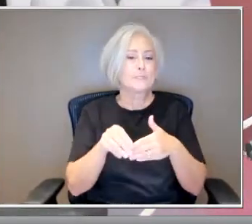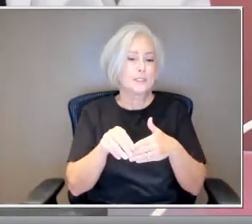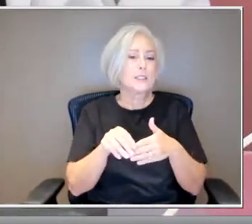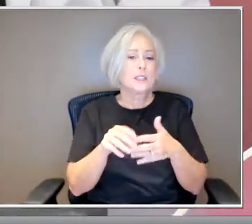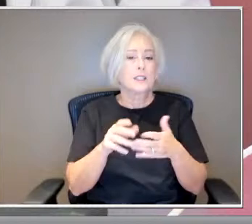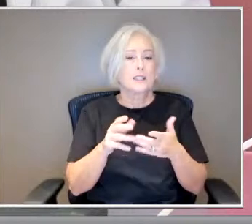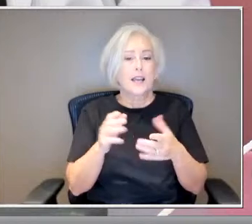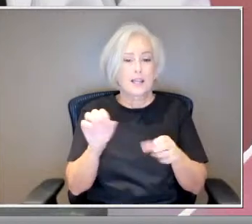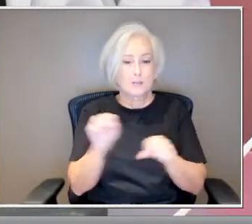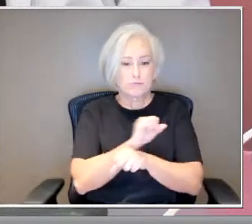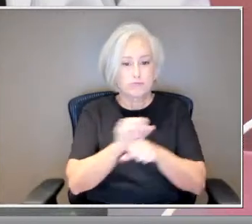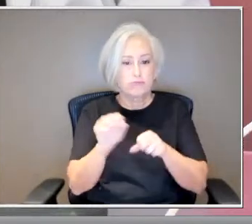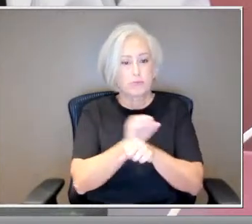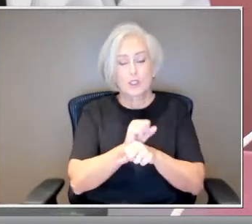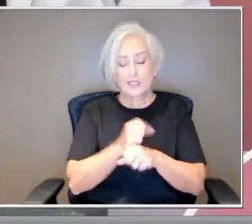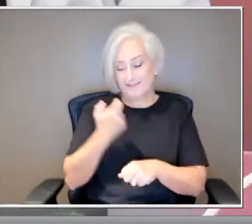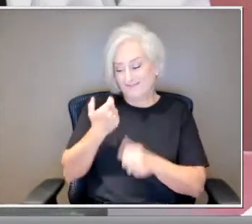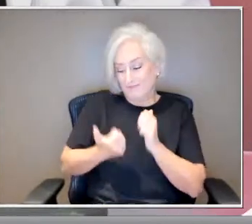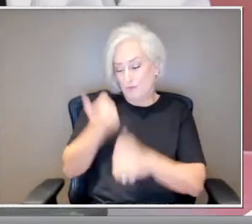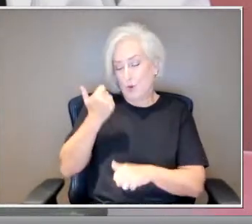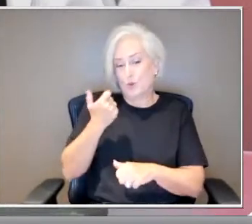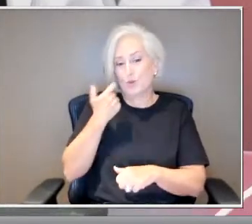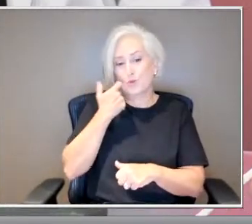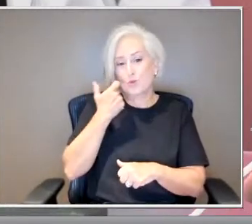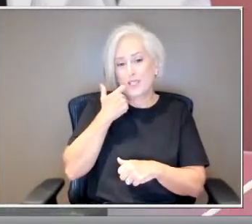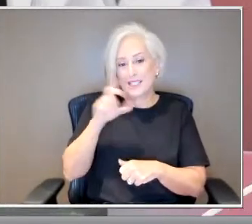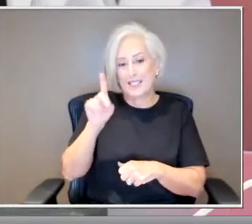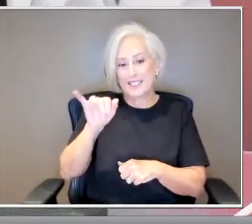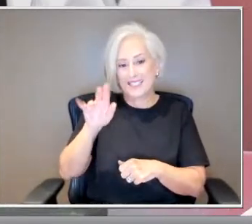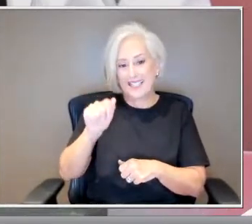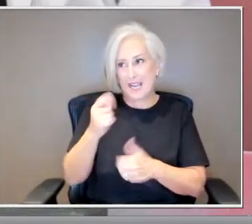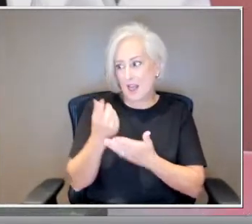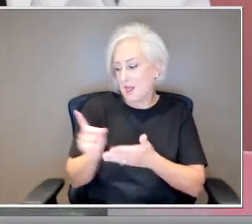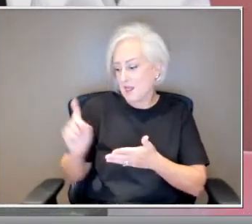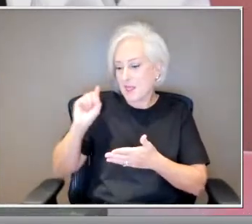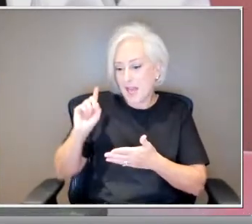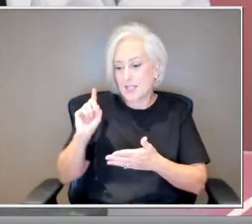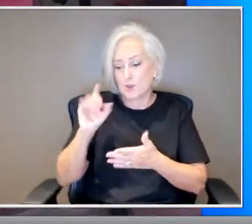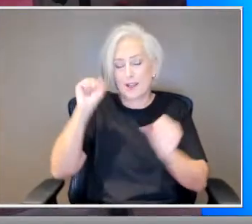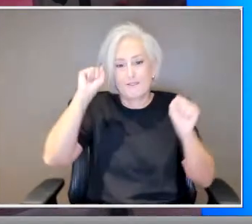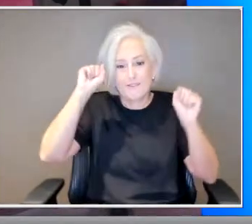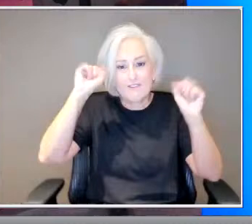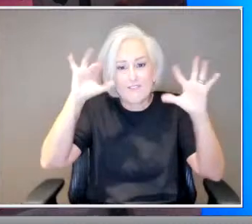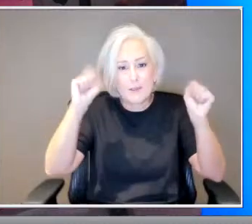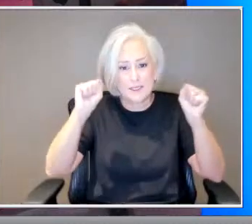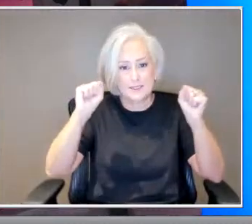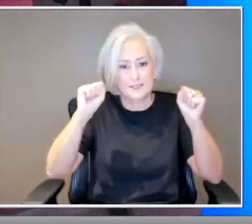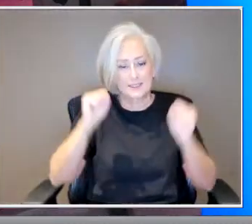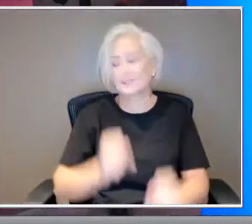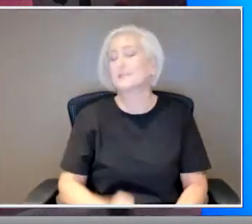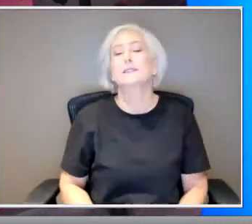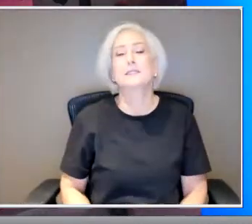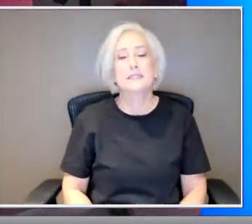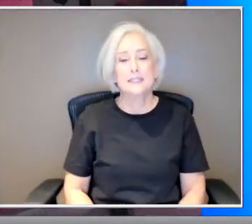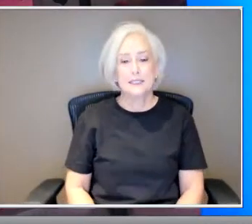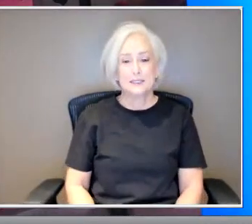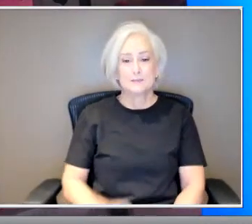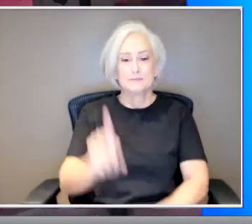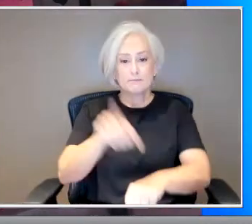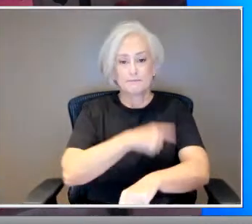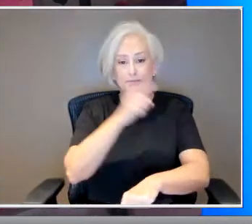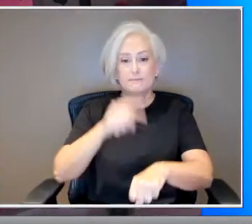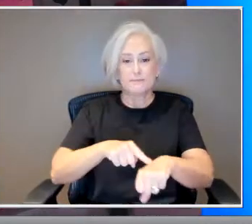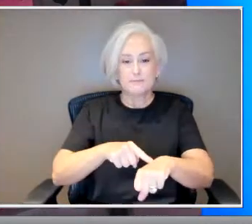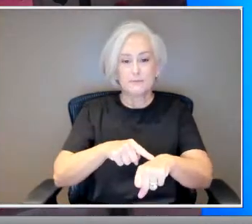data on this pump that came out about a week ago is actually fantastic. Oh, that's so great. Yeah, the long term, we're talking about